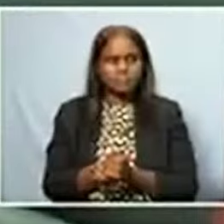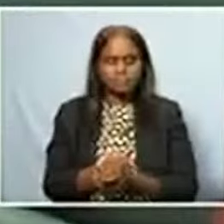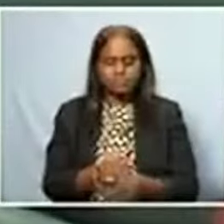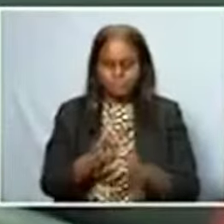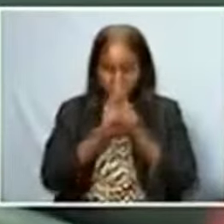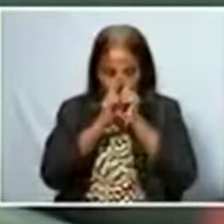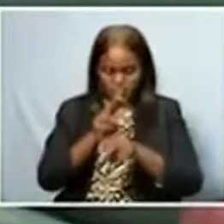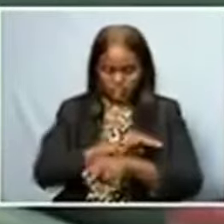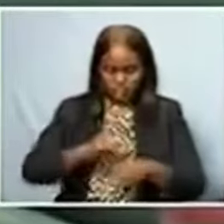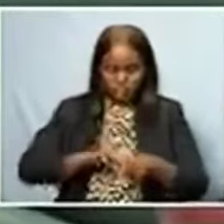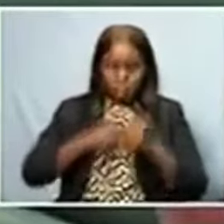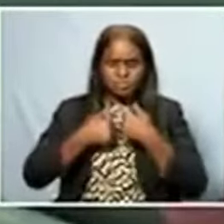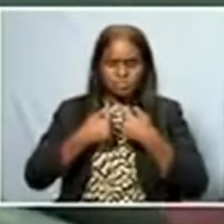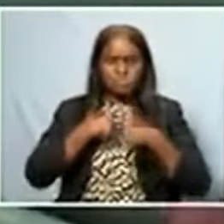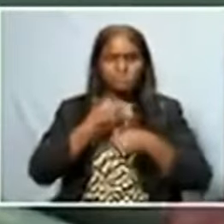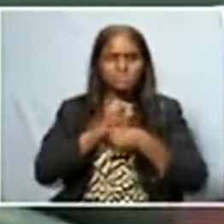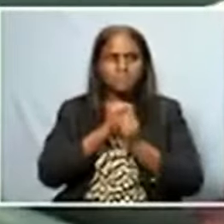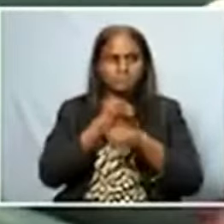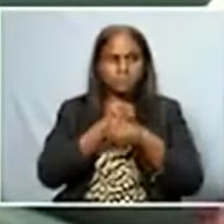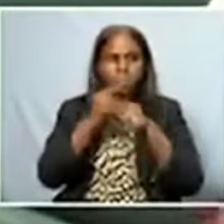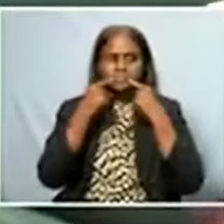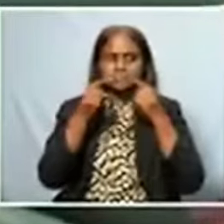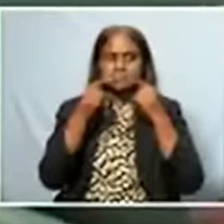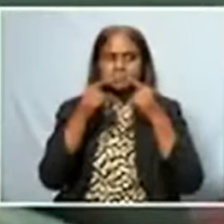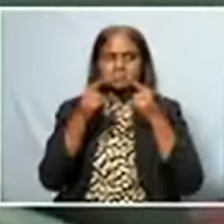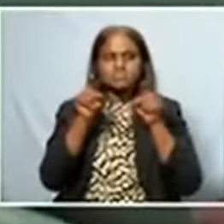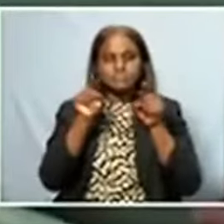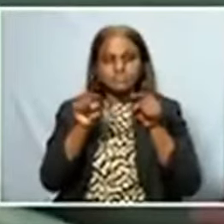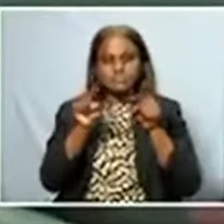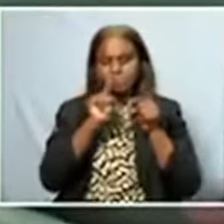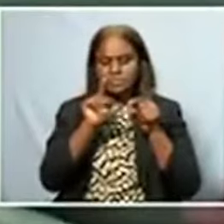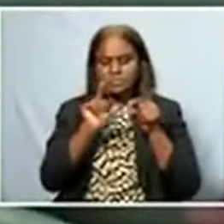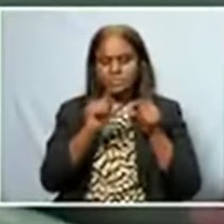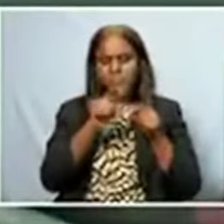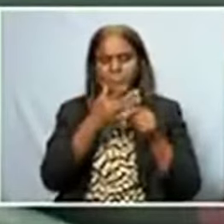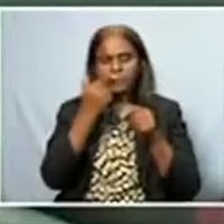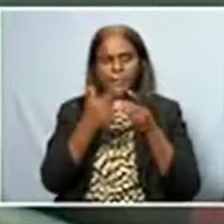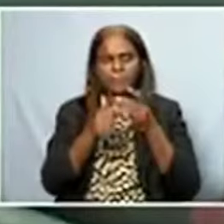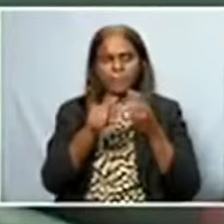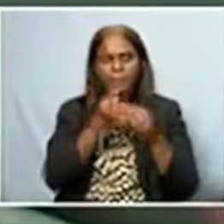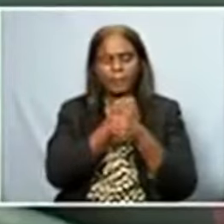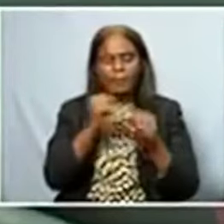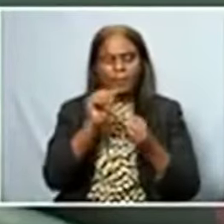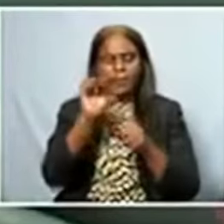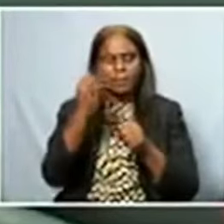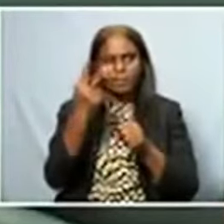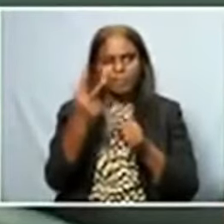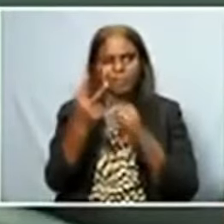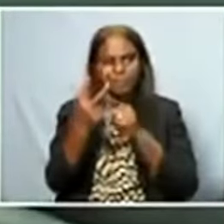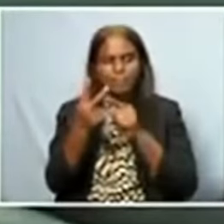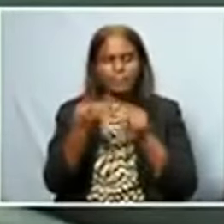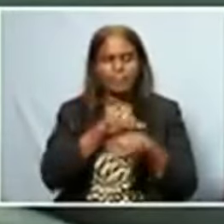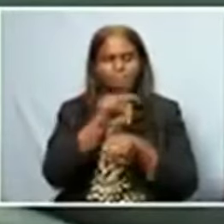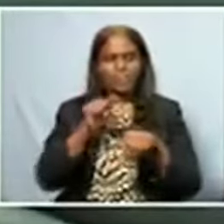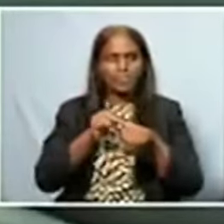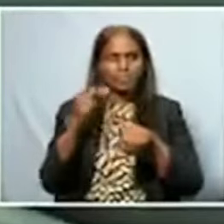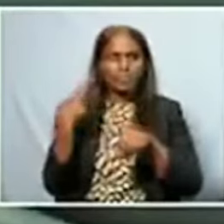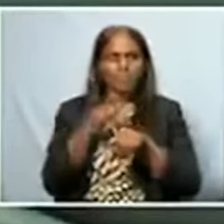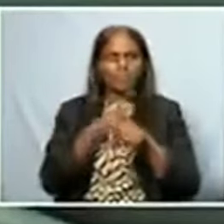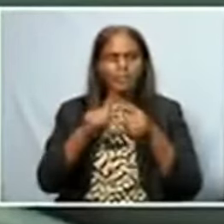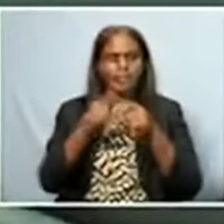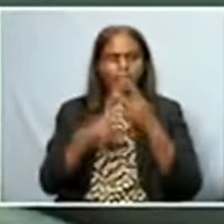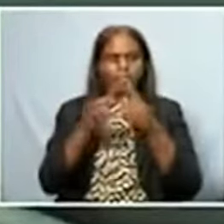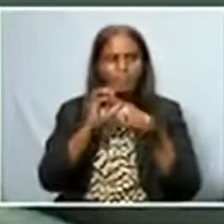Honorable members, I have to make an announcement that we should have dealt with Head 03, National Assembly, but